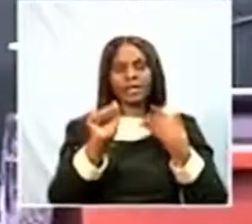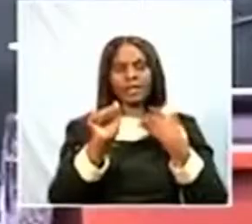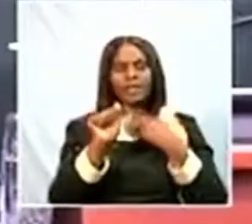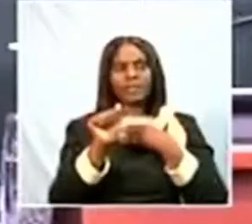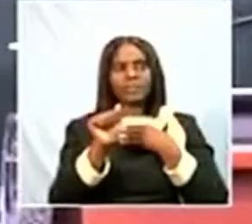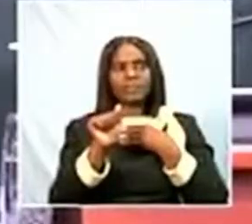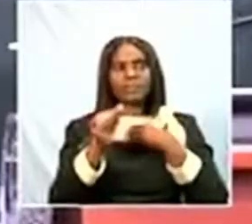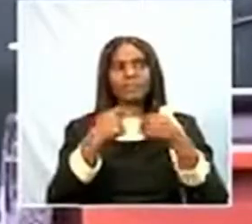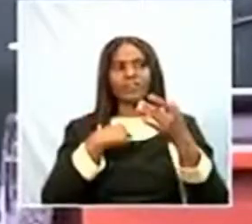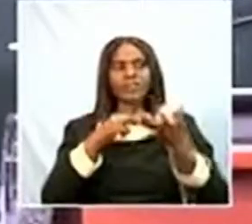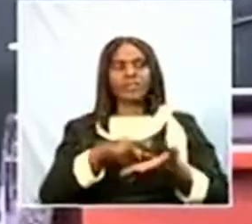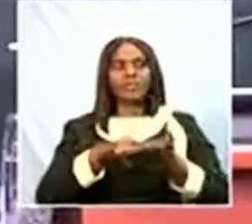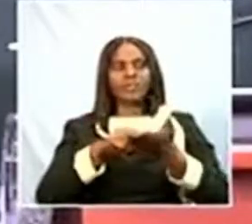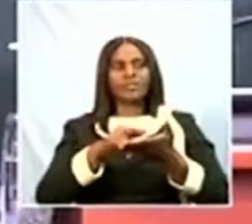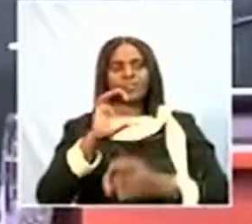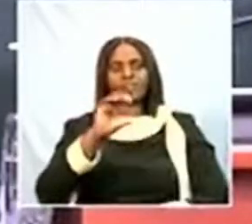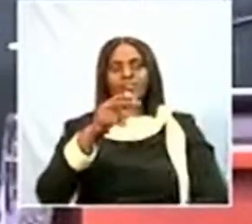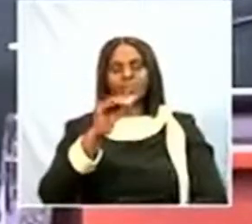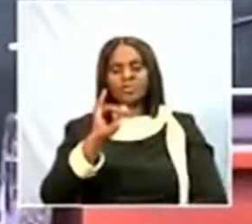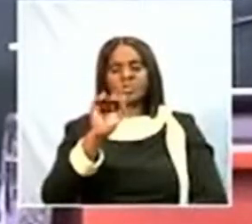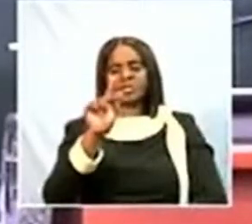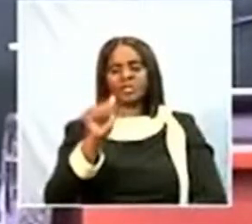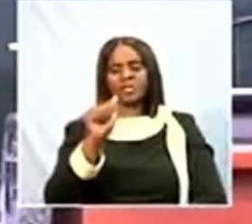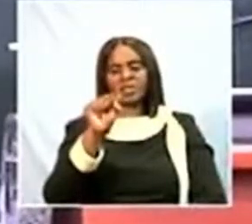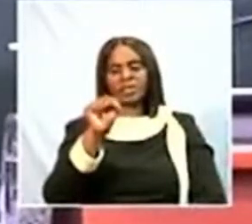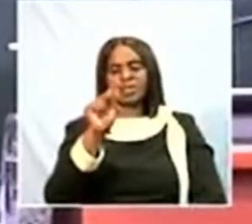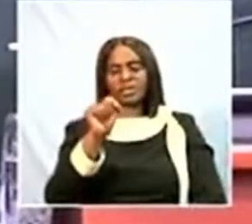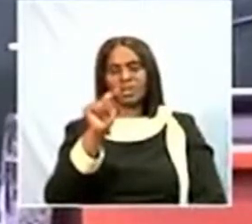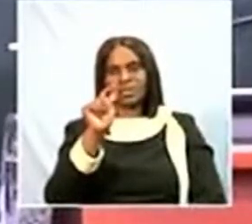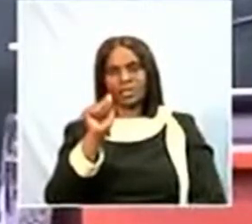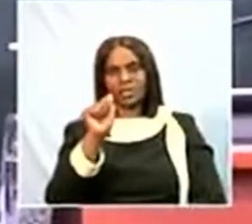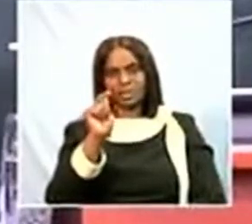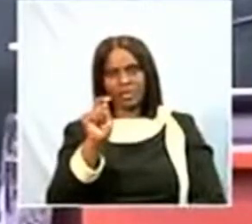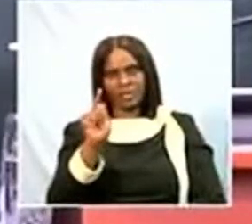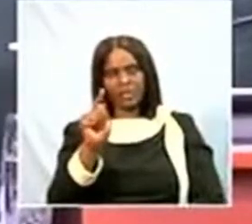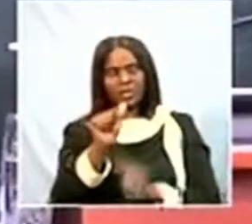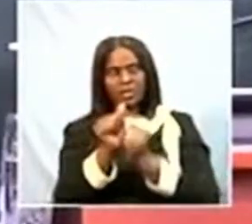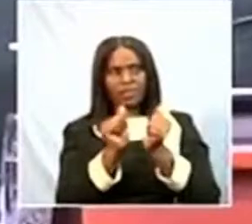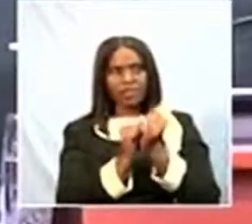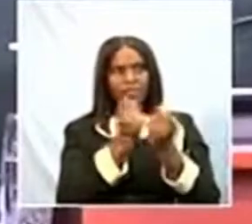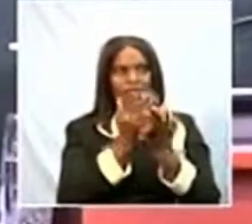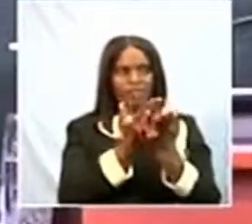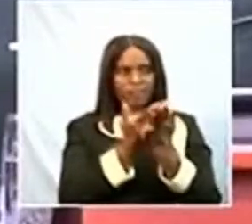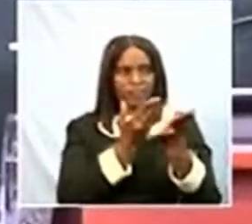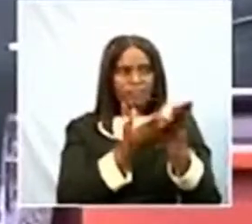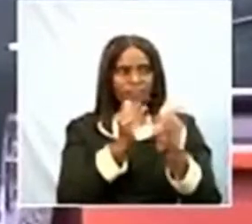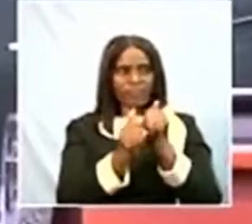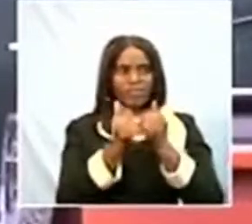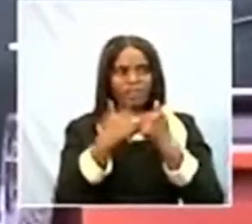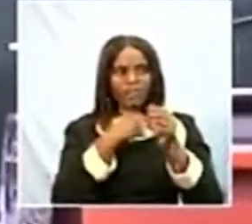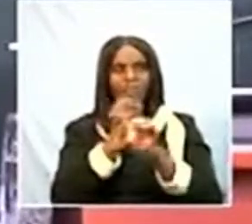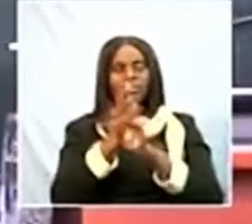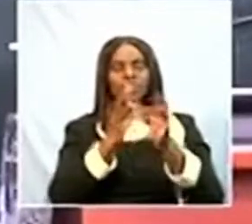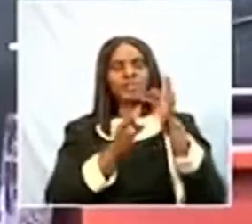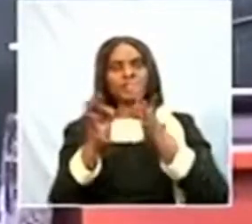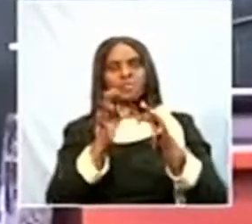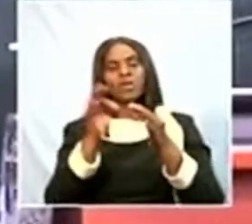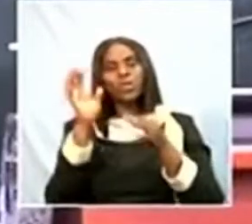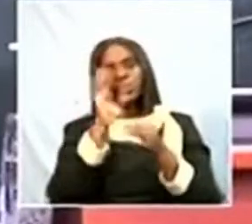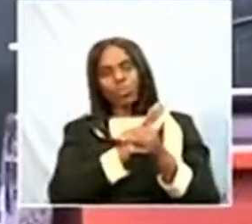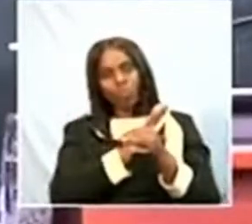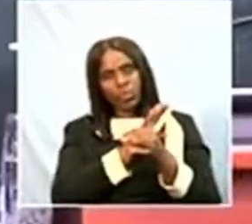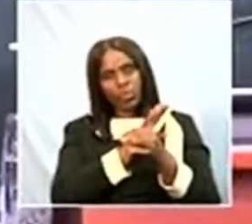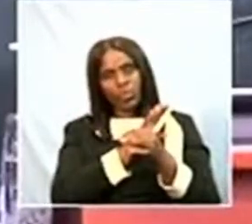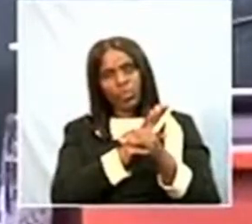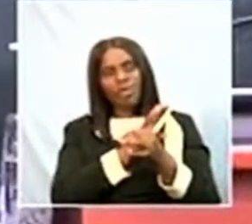I'm presenting Chikankata constituency. Concerning about the motion which has been stated already,